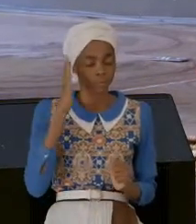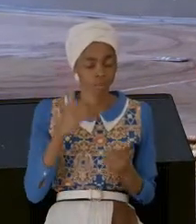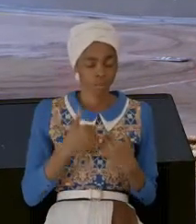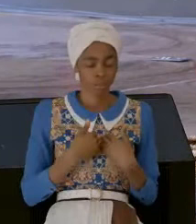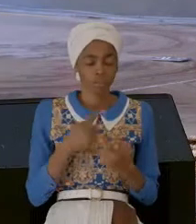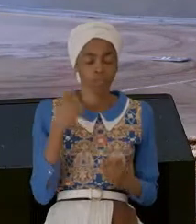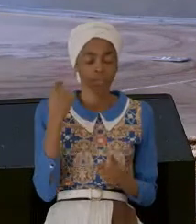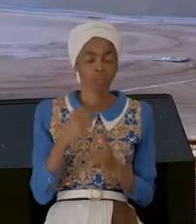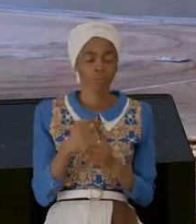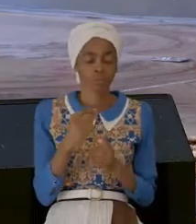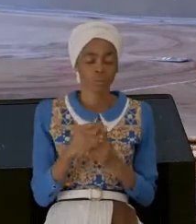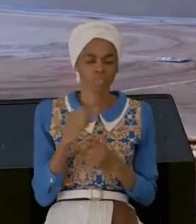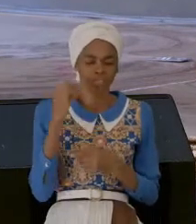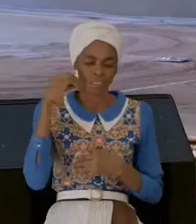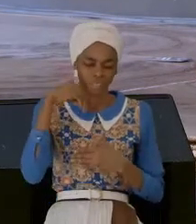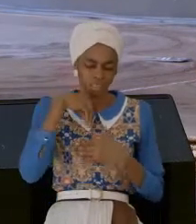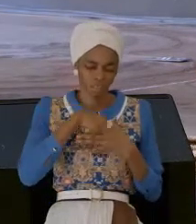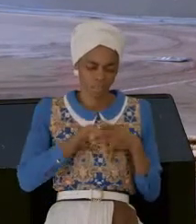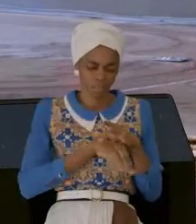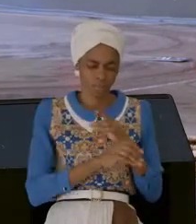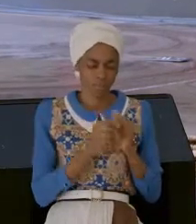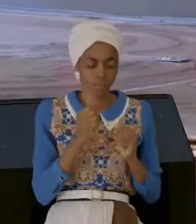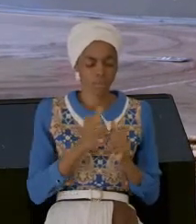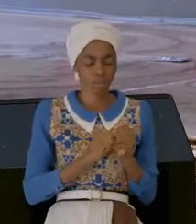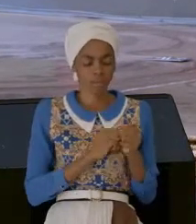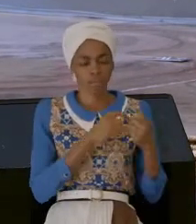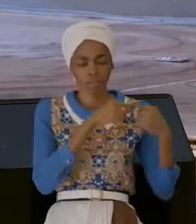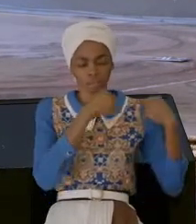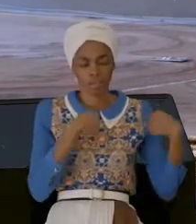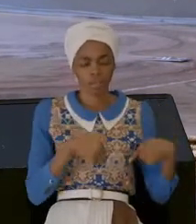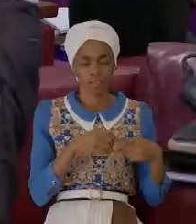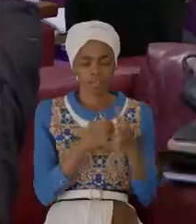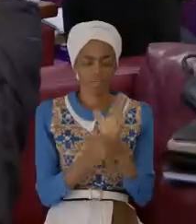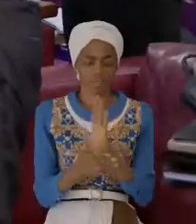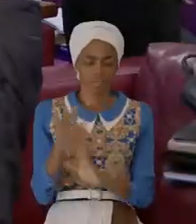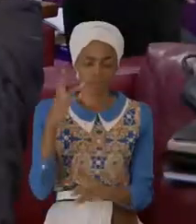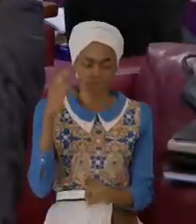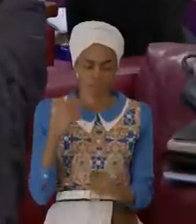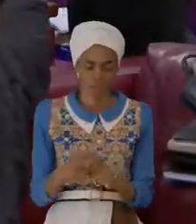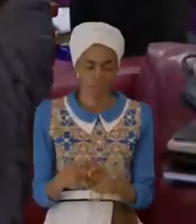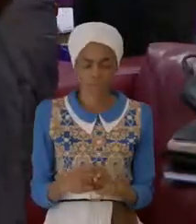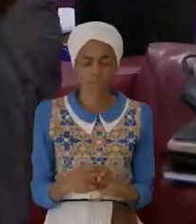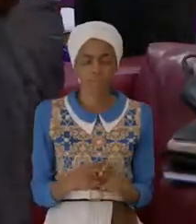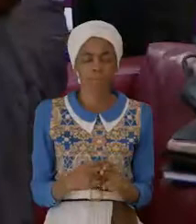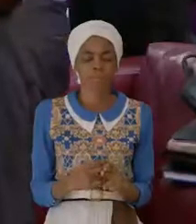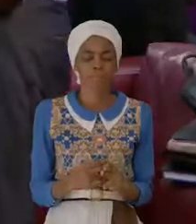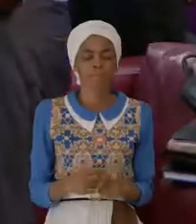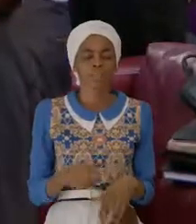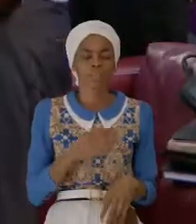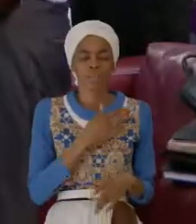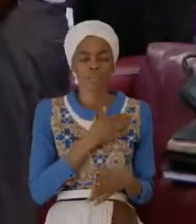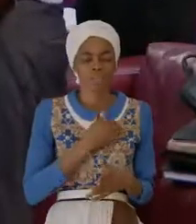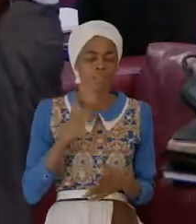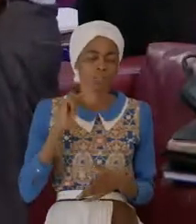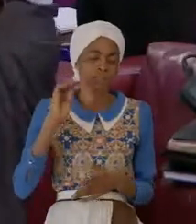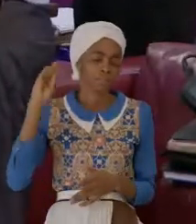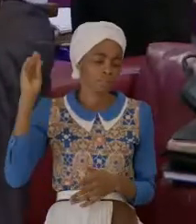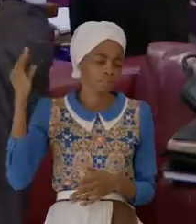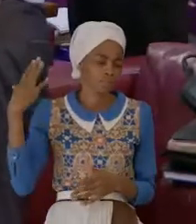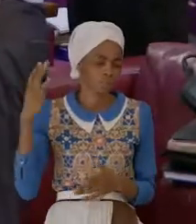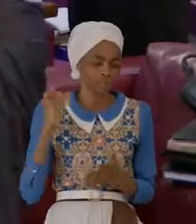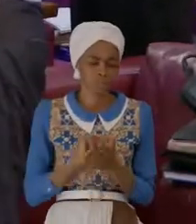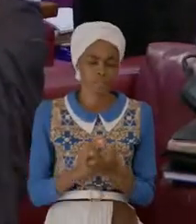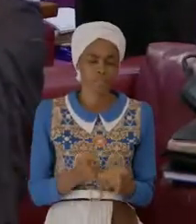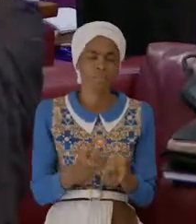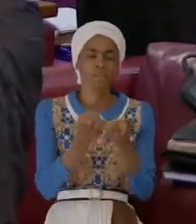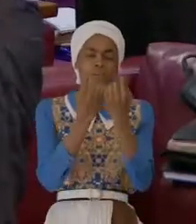word penetrate into every heart in Jesus name and the grace that